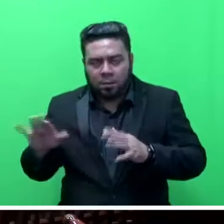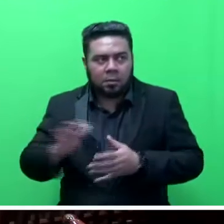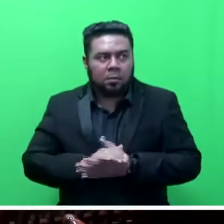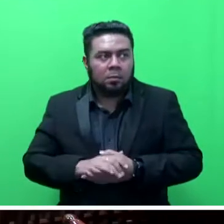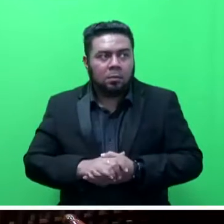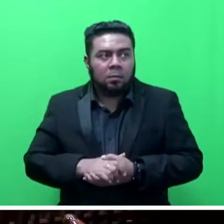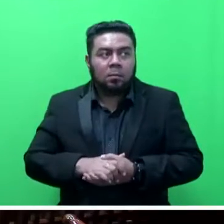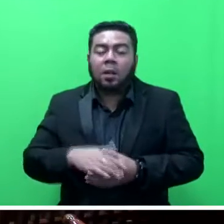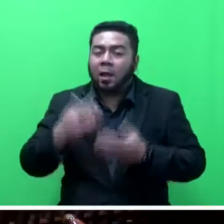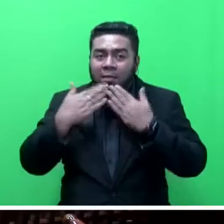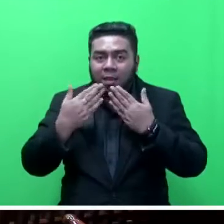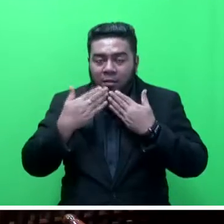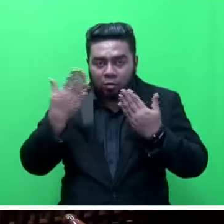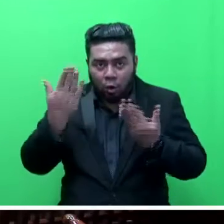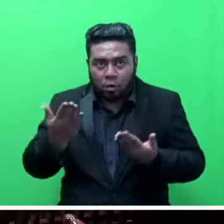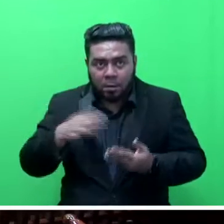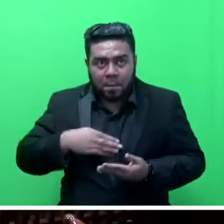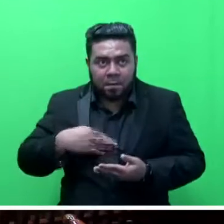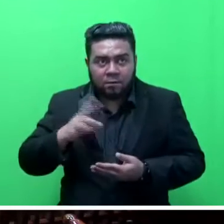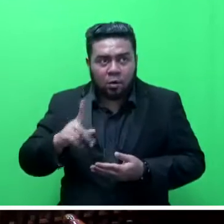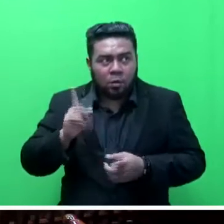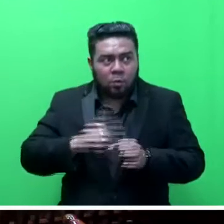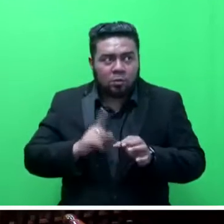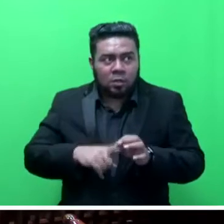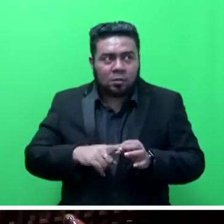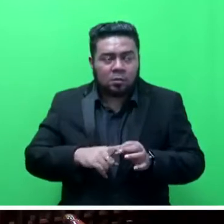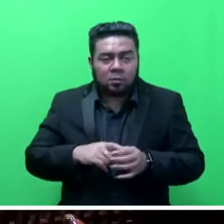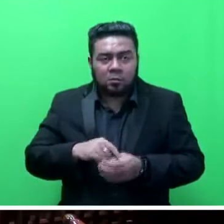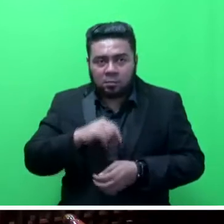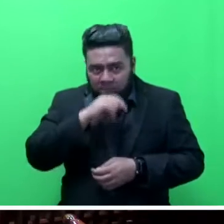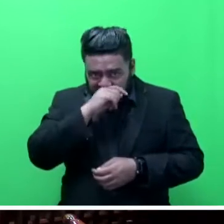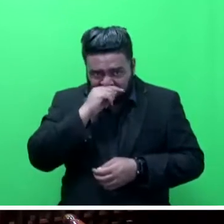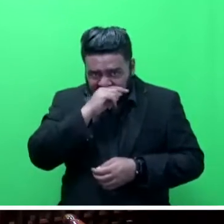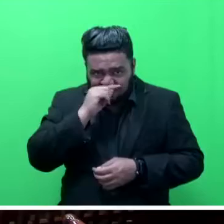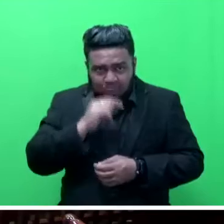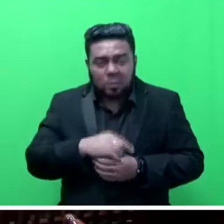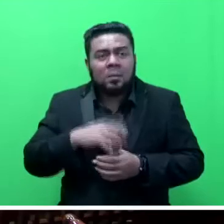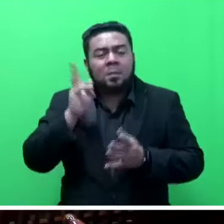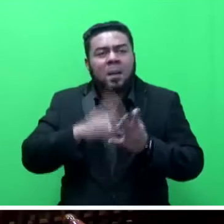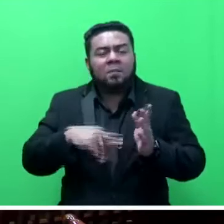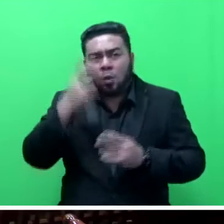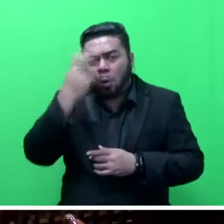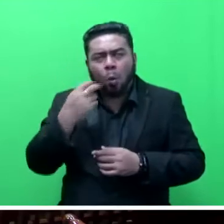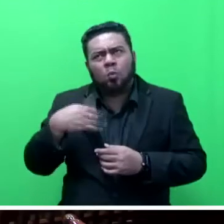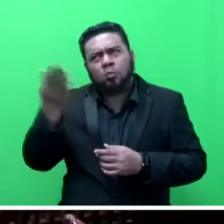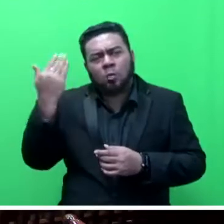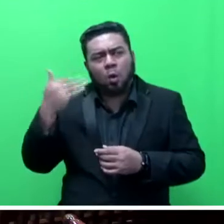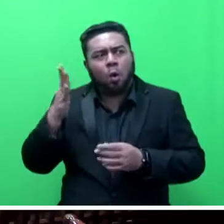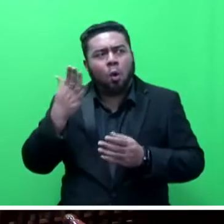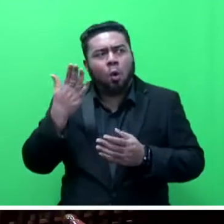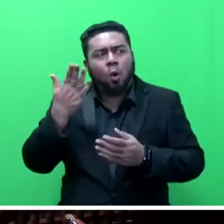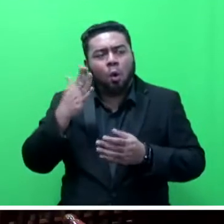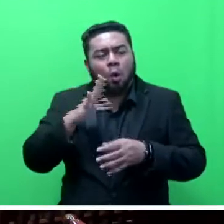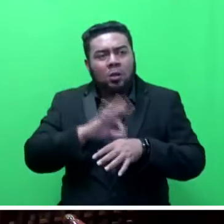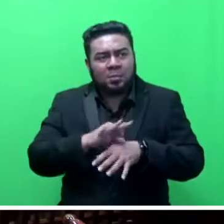Thank you, sir. I thank the honourable member for the question. So McGusty Block was part of the old hospital, and in